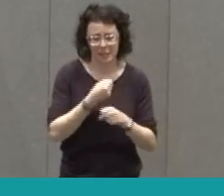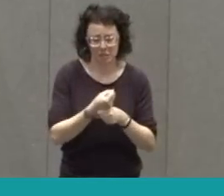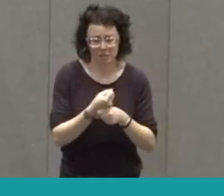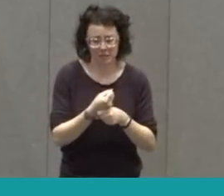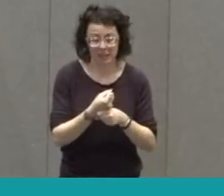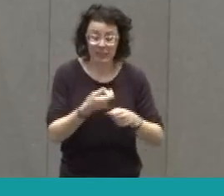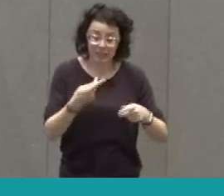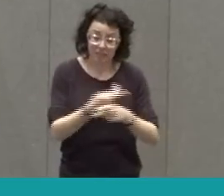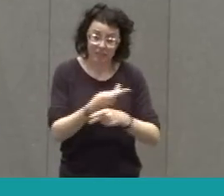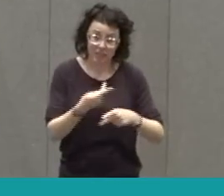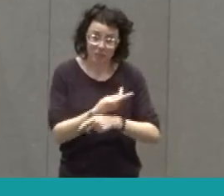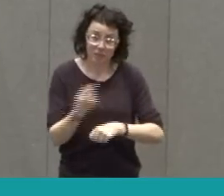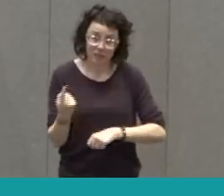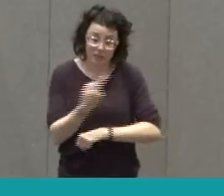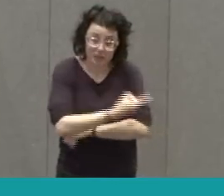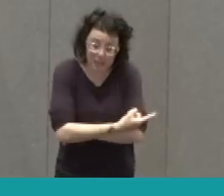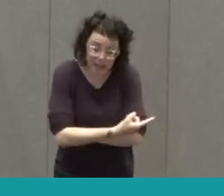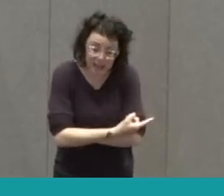of us are.